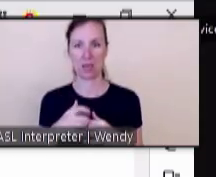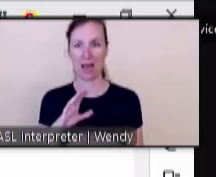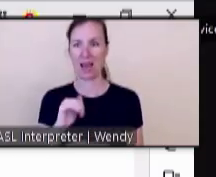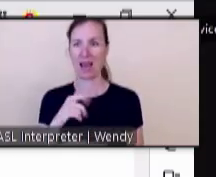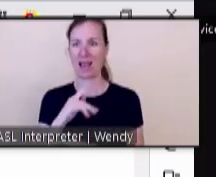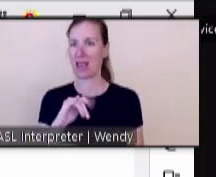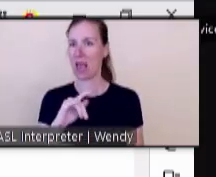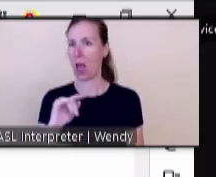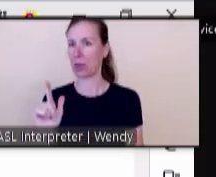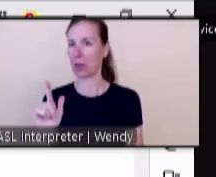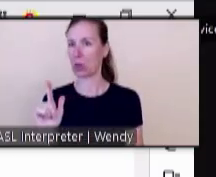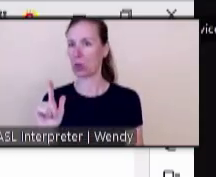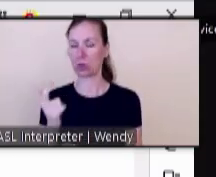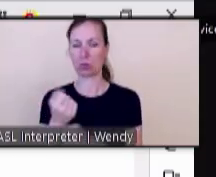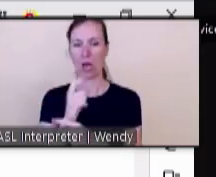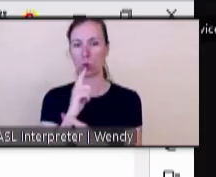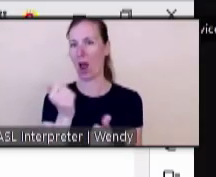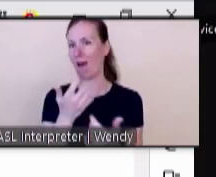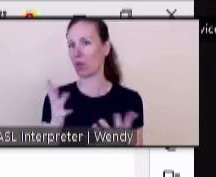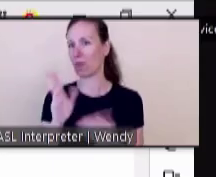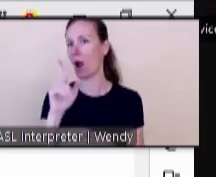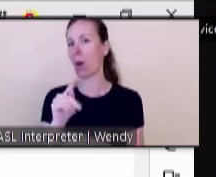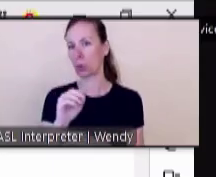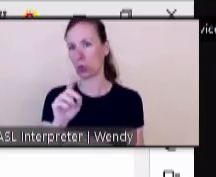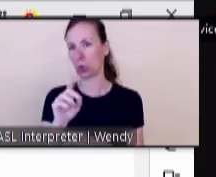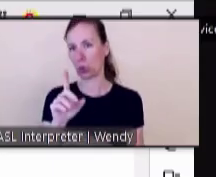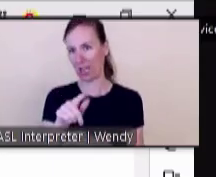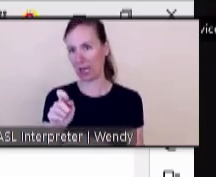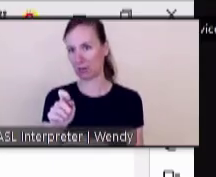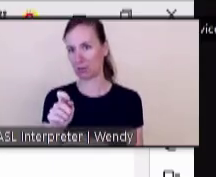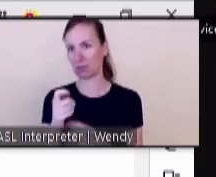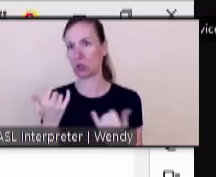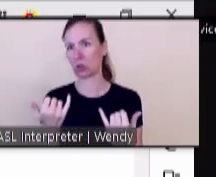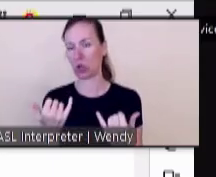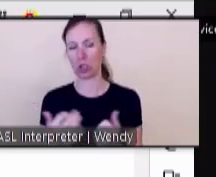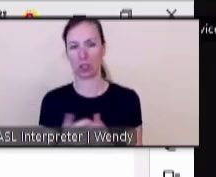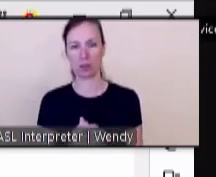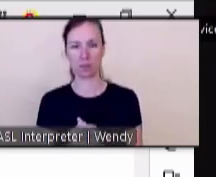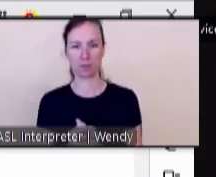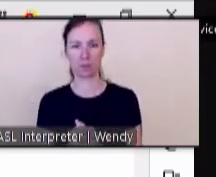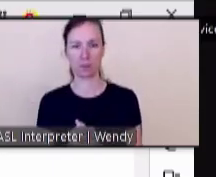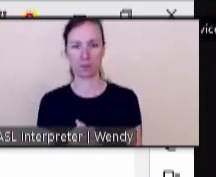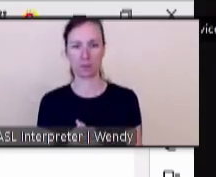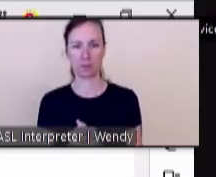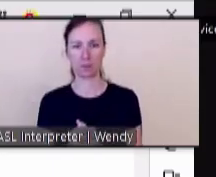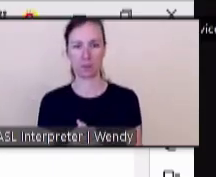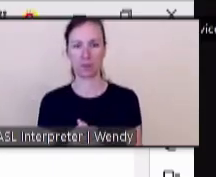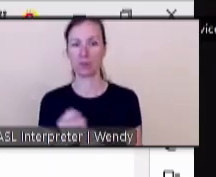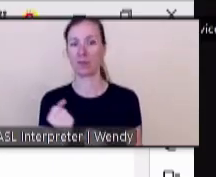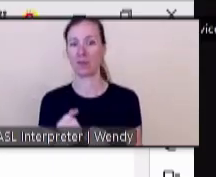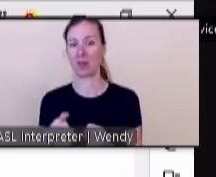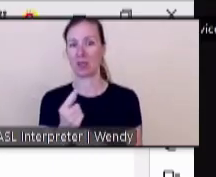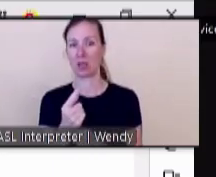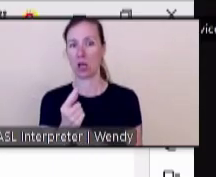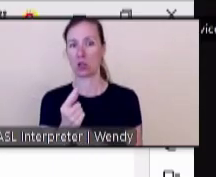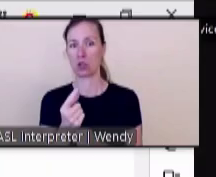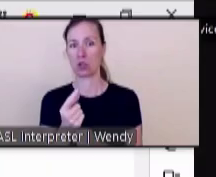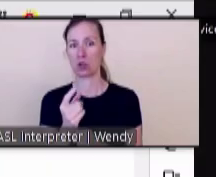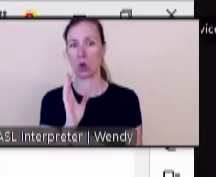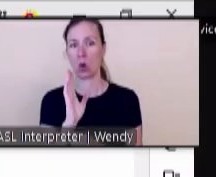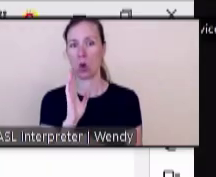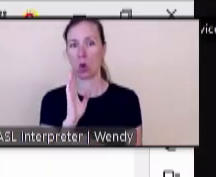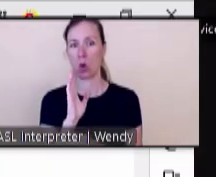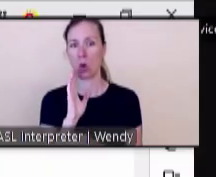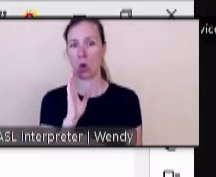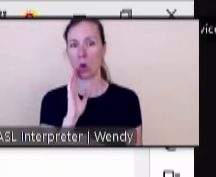everything is up to date. Next year we'll be moving and we'll be having our